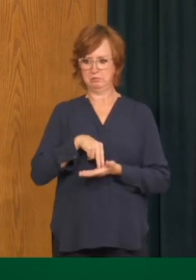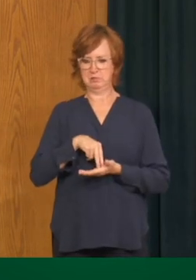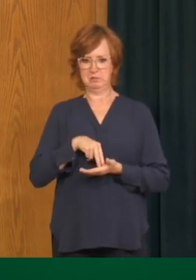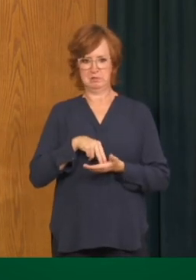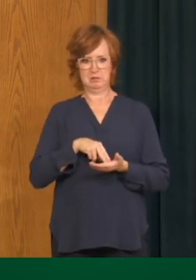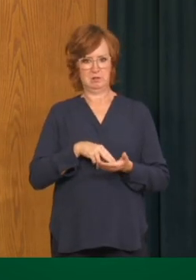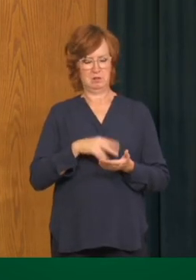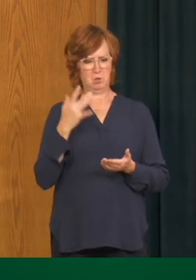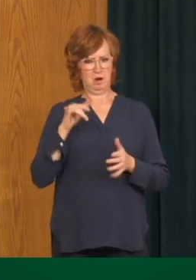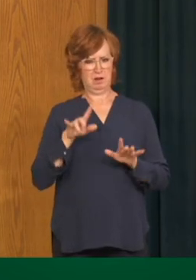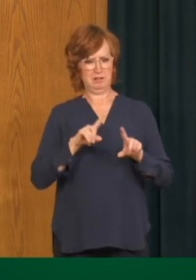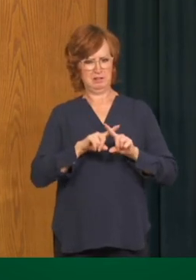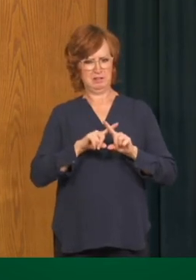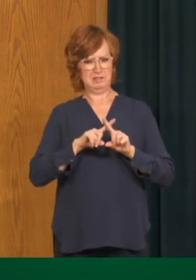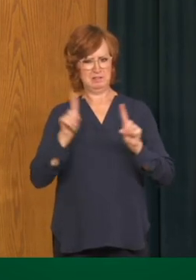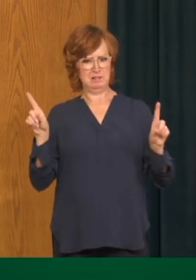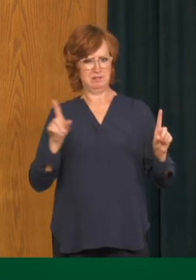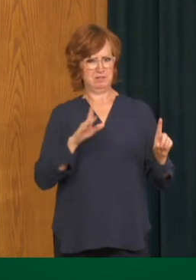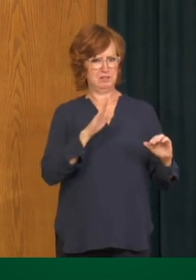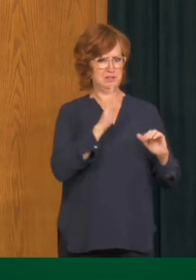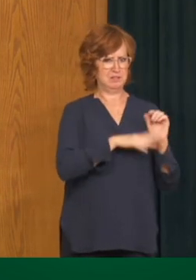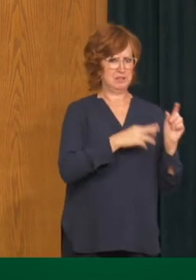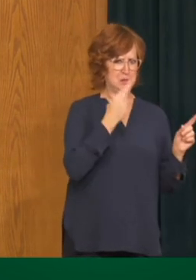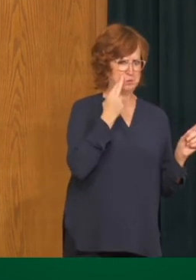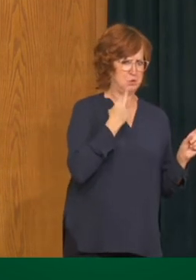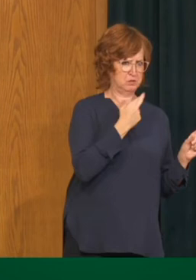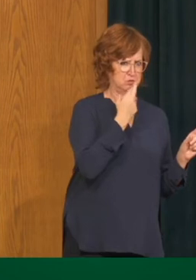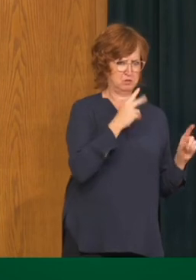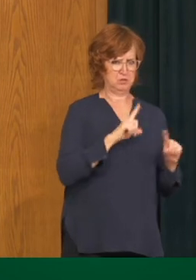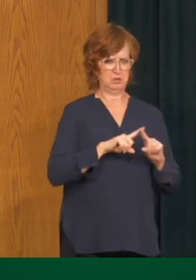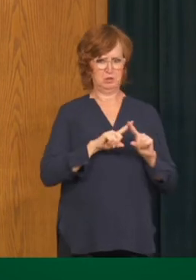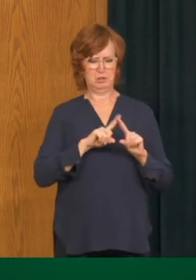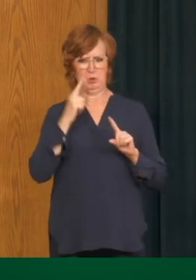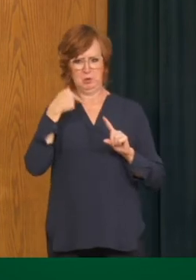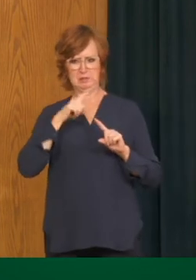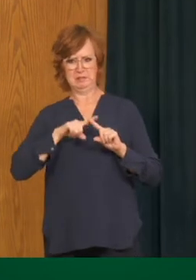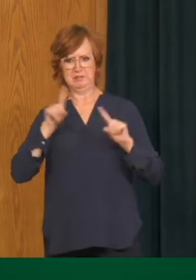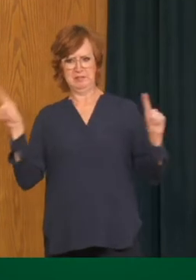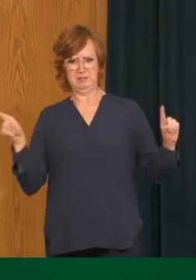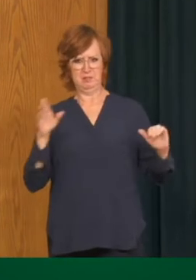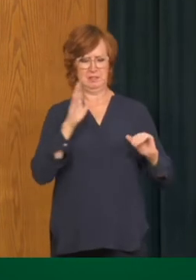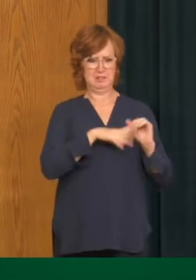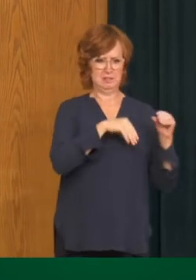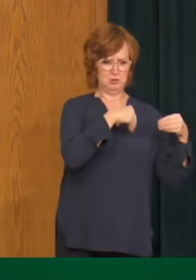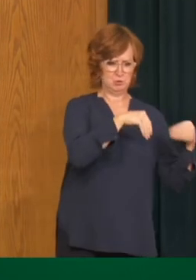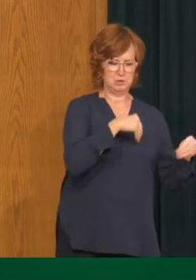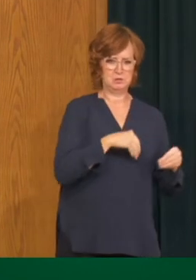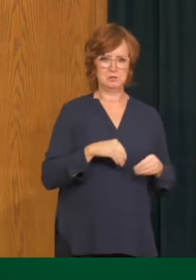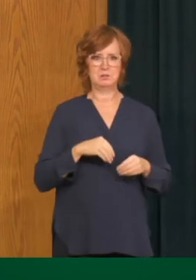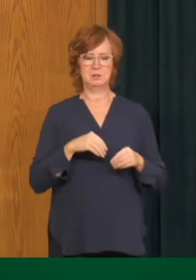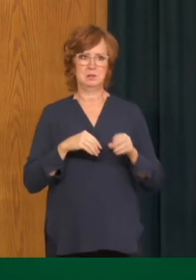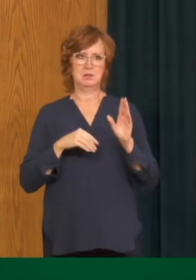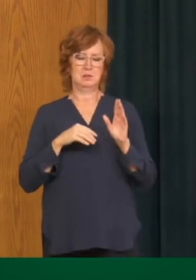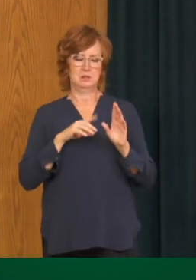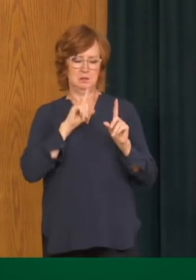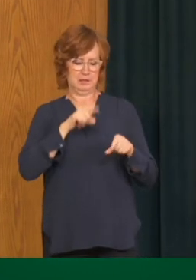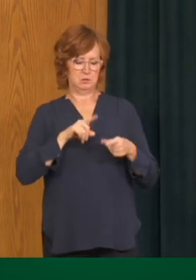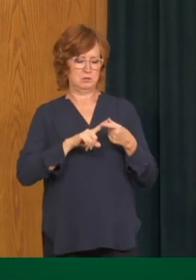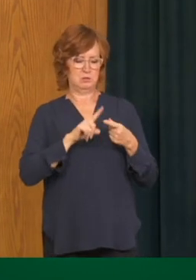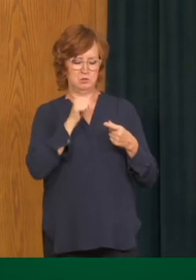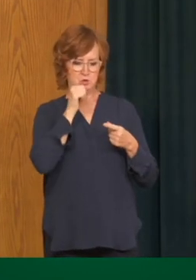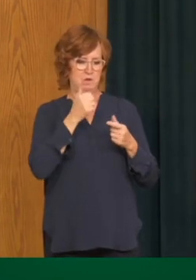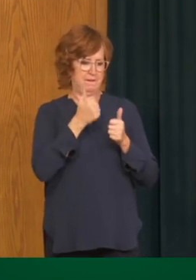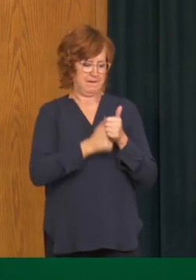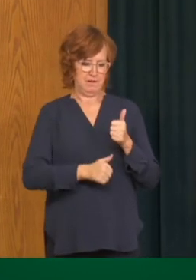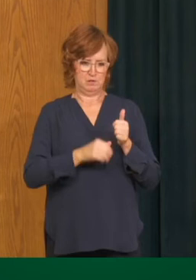why parents are raising concerns. It is because of the close proximity of many children. So not every classroom has 30 members plus